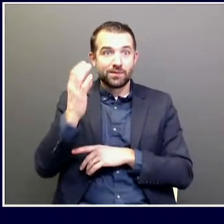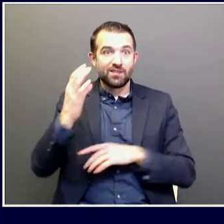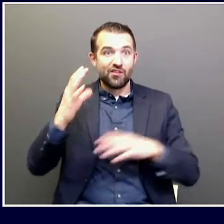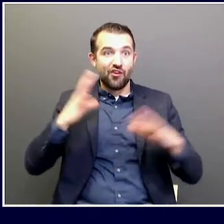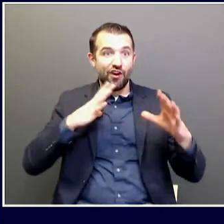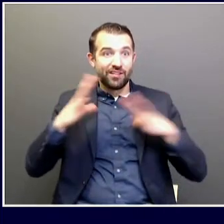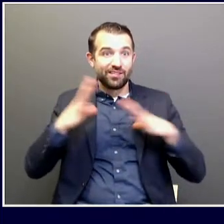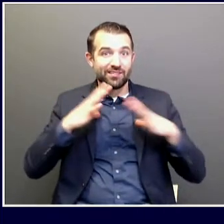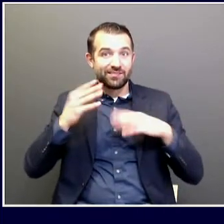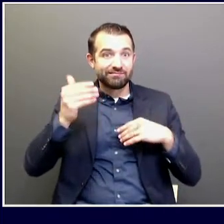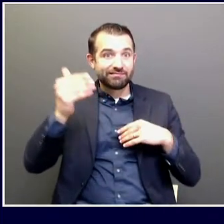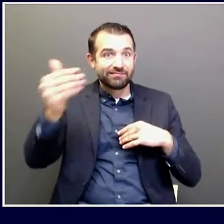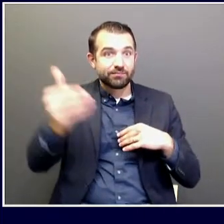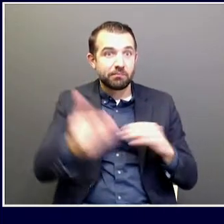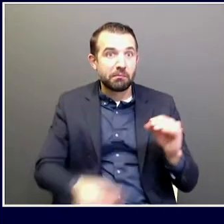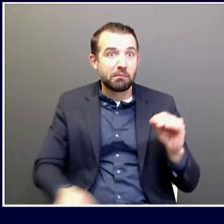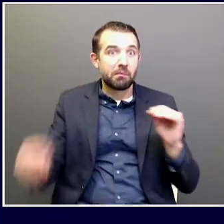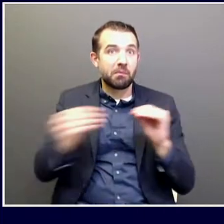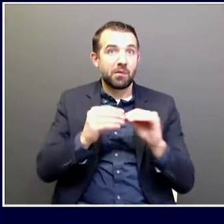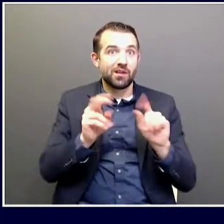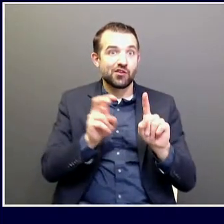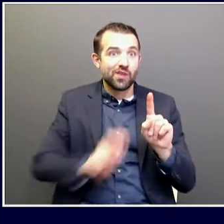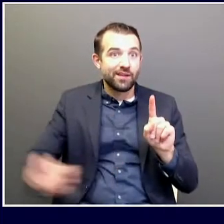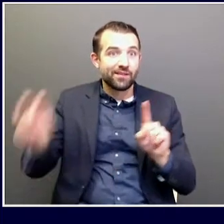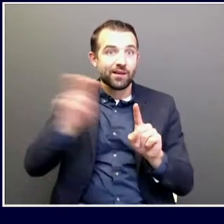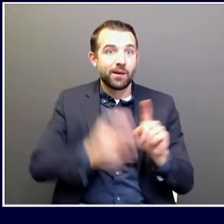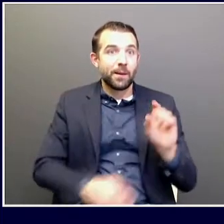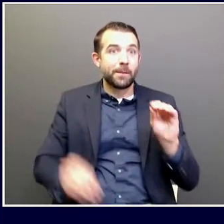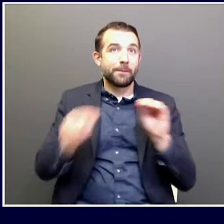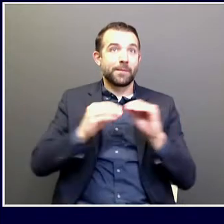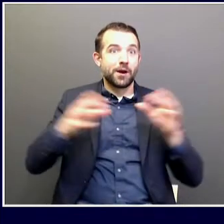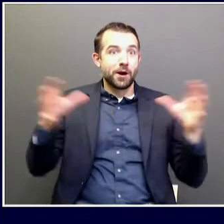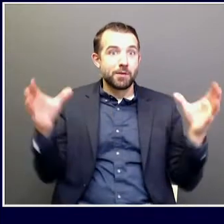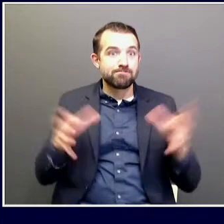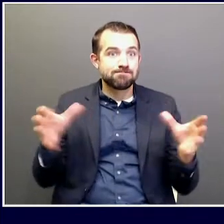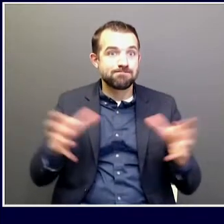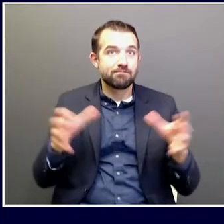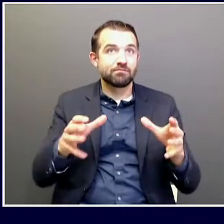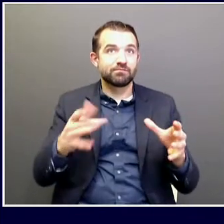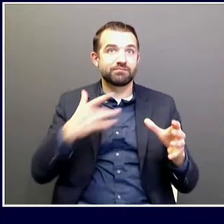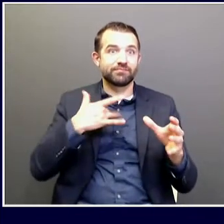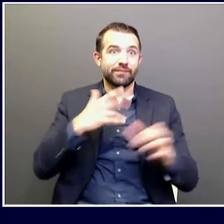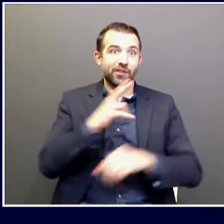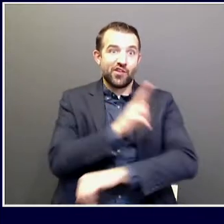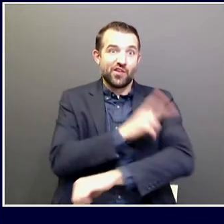Thanksgiving will push Maine and our hospitals over the edge?